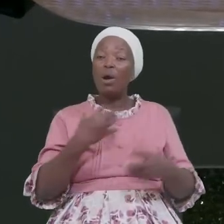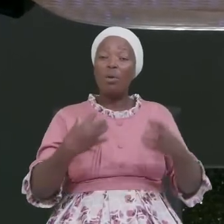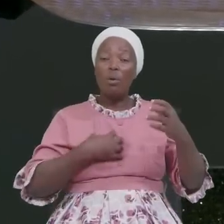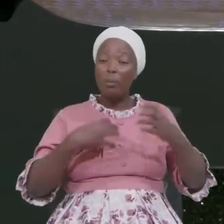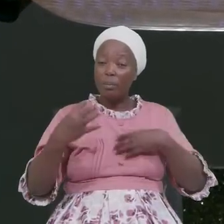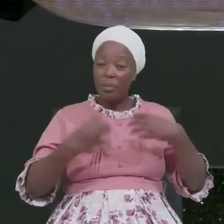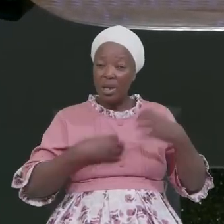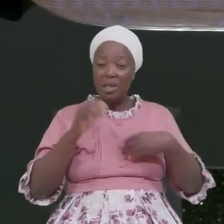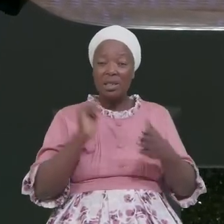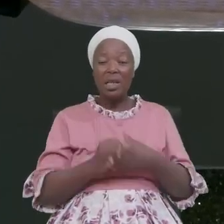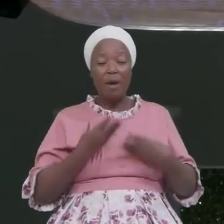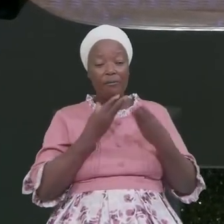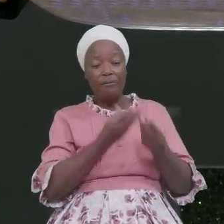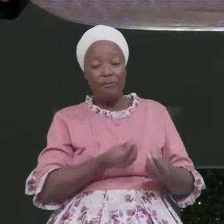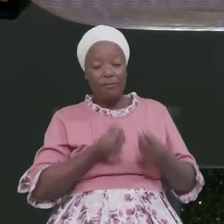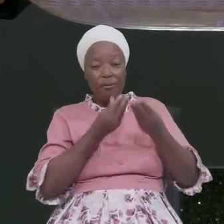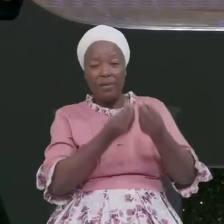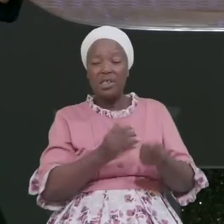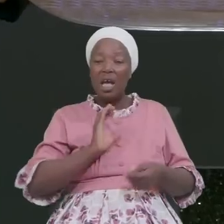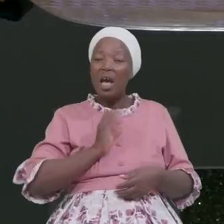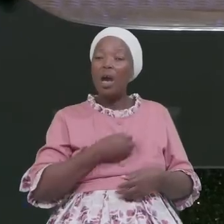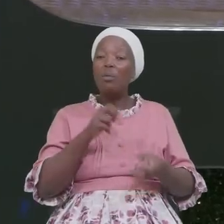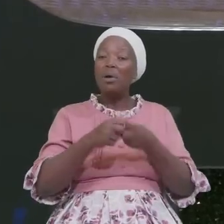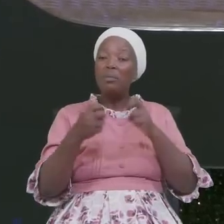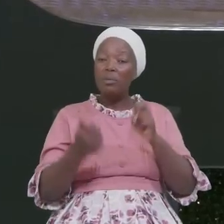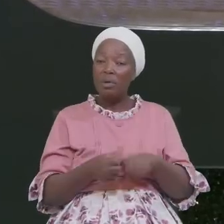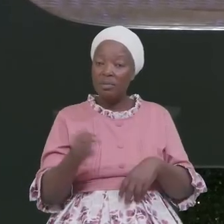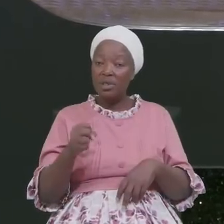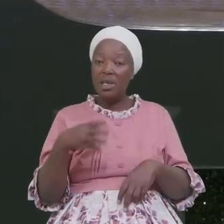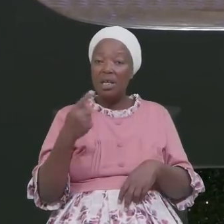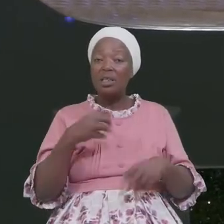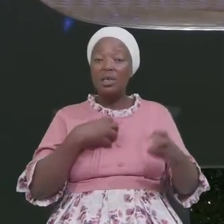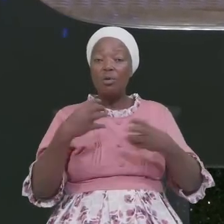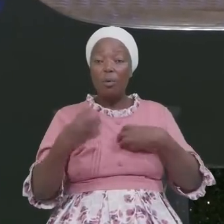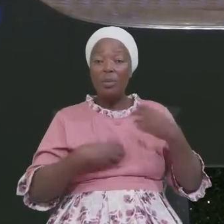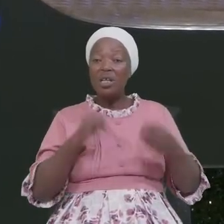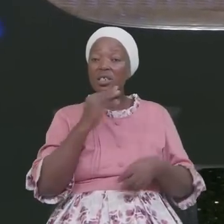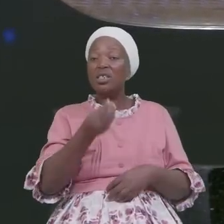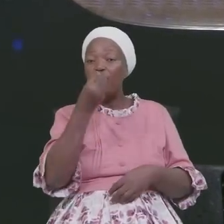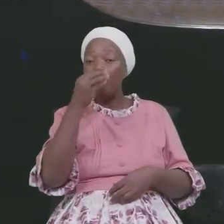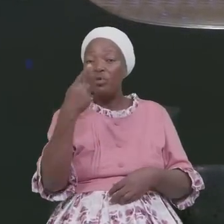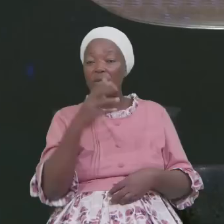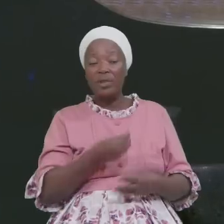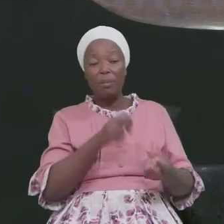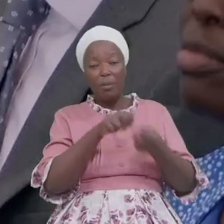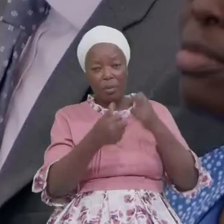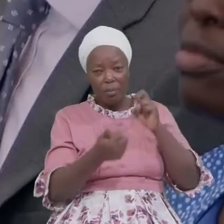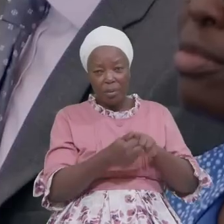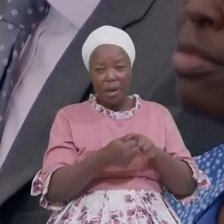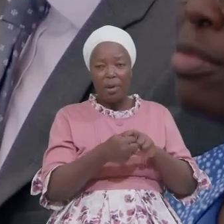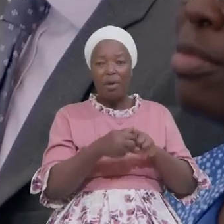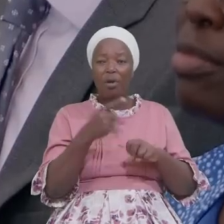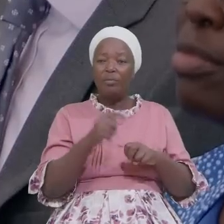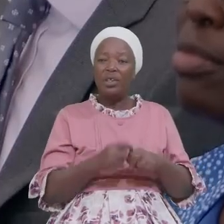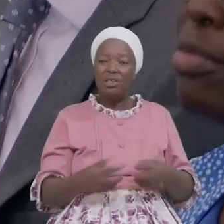that feeds our problem. The complaint is the food of the problem, of the